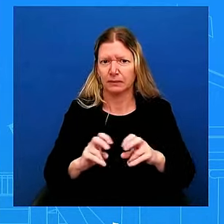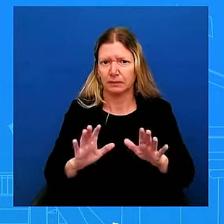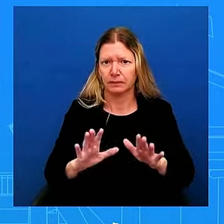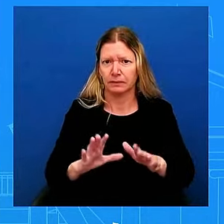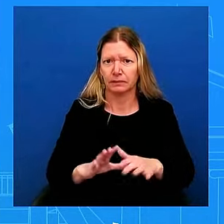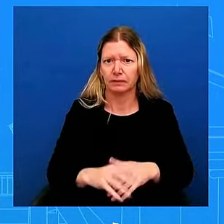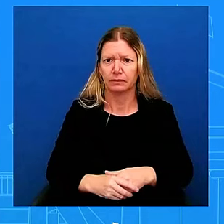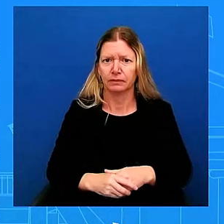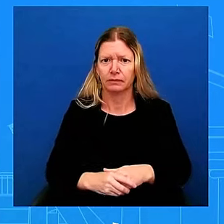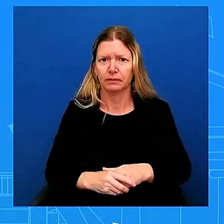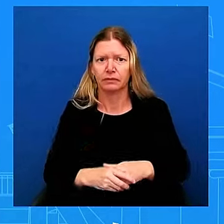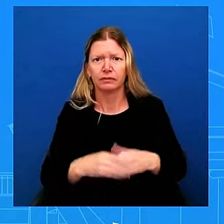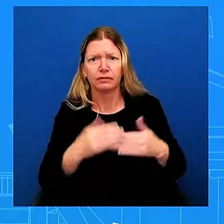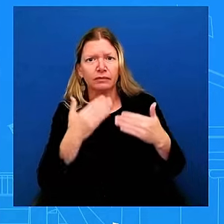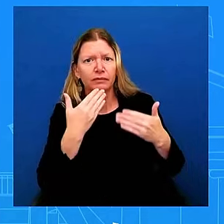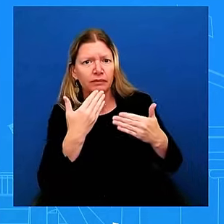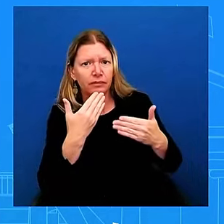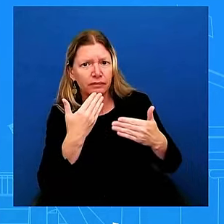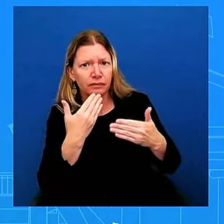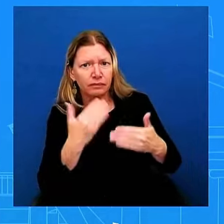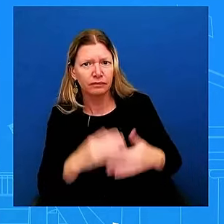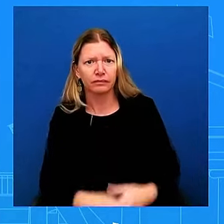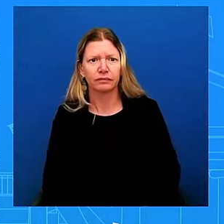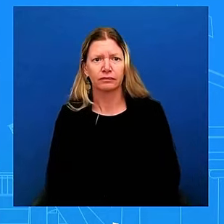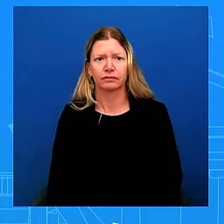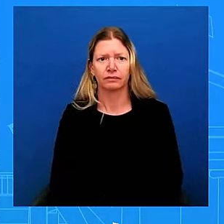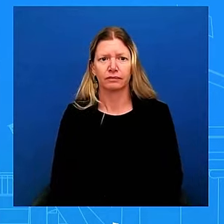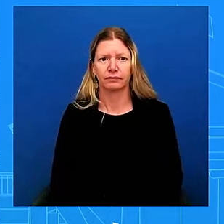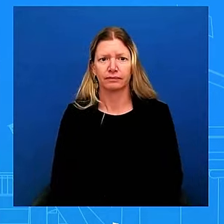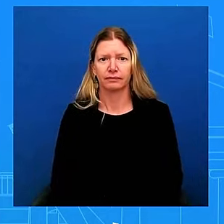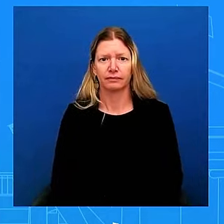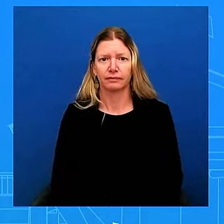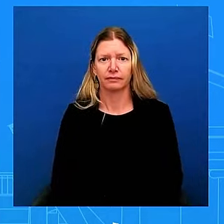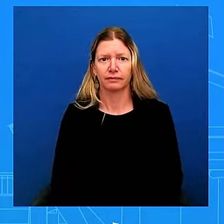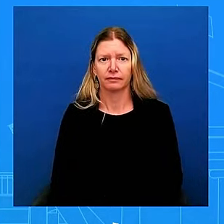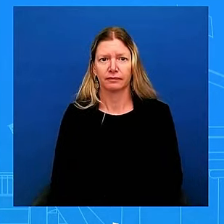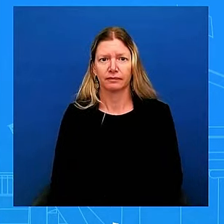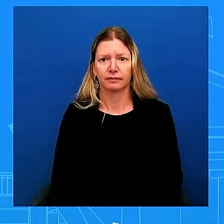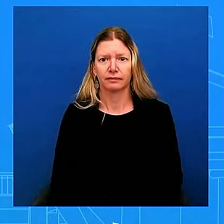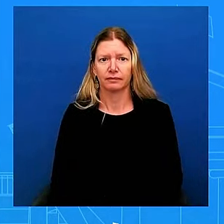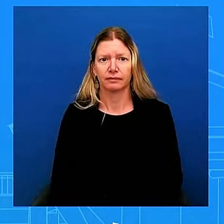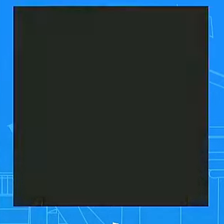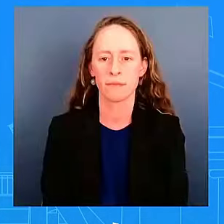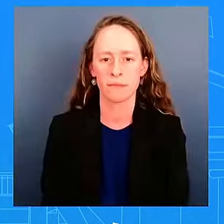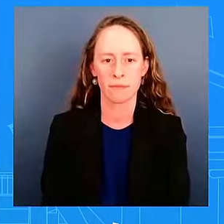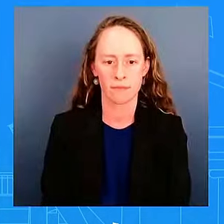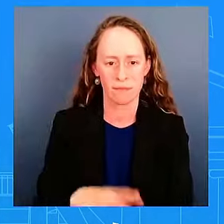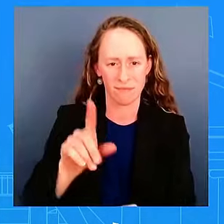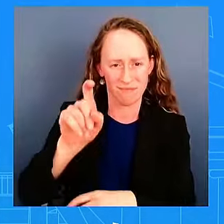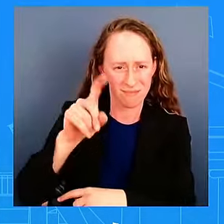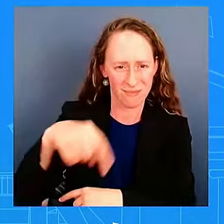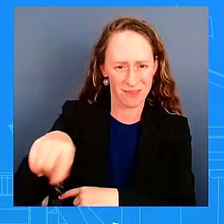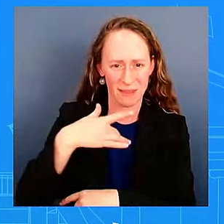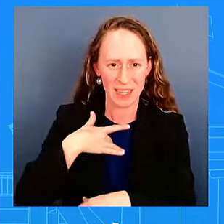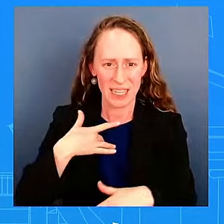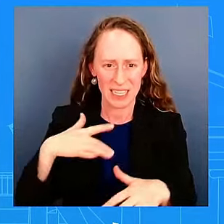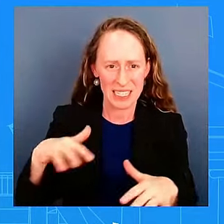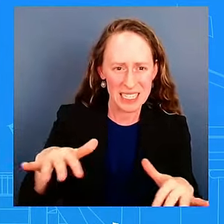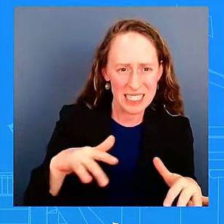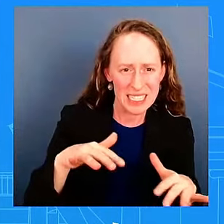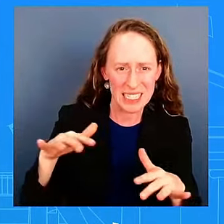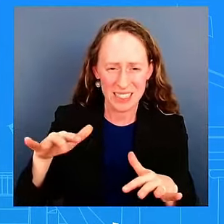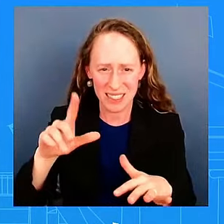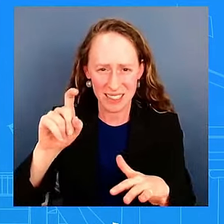Sir, what do you tell Americans who may feel nervous about going to political rallies now? Sir? Any? Okay. Thank you so much, Secretary. Appreciate